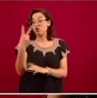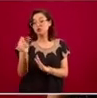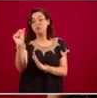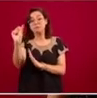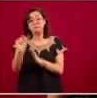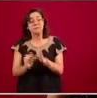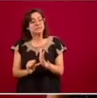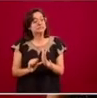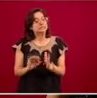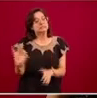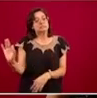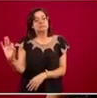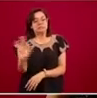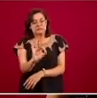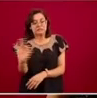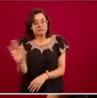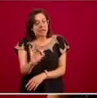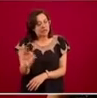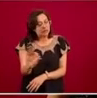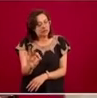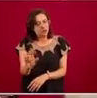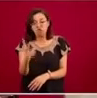Also, we took into account that